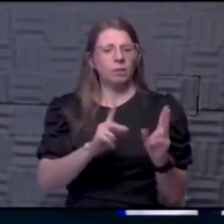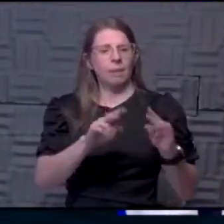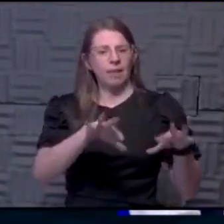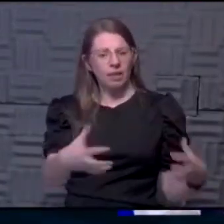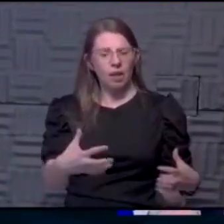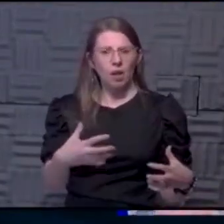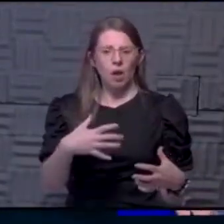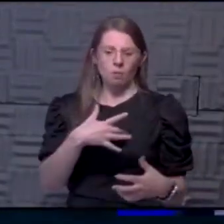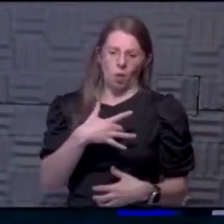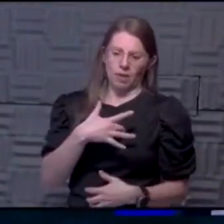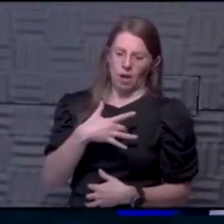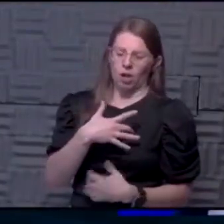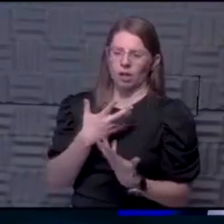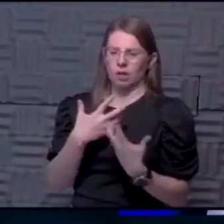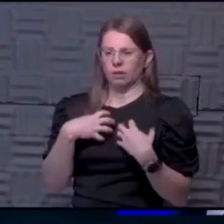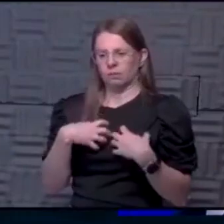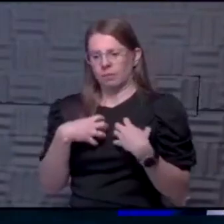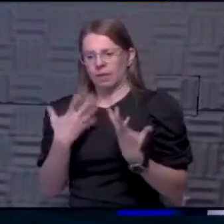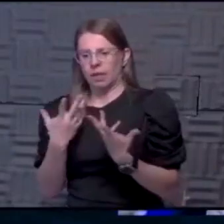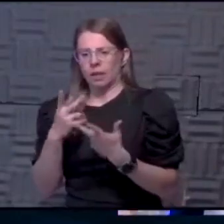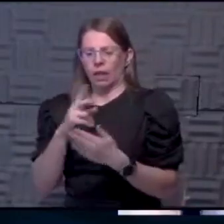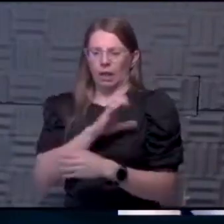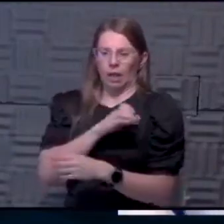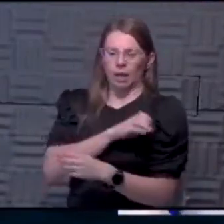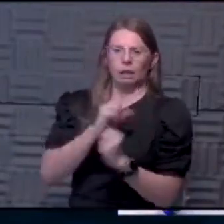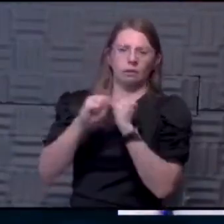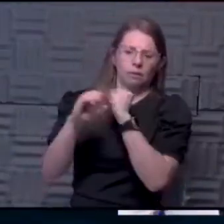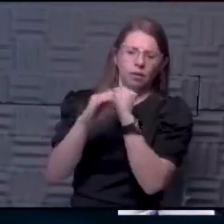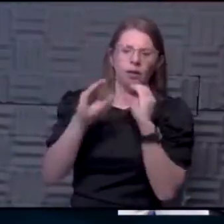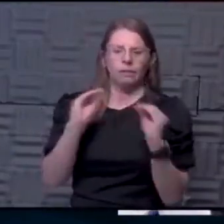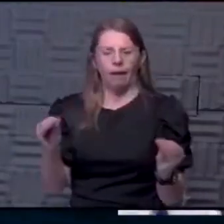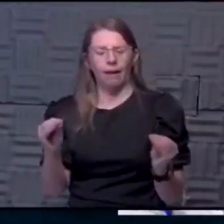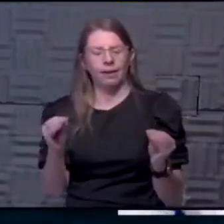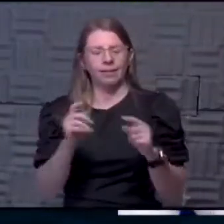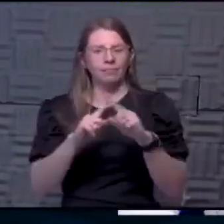a pulmonary clinic. Not that I'm trying to run an ad there or anything or campaign.